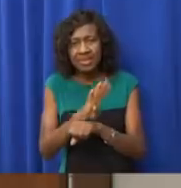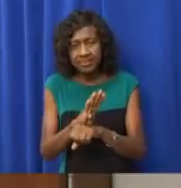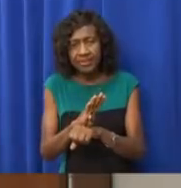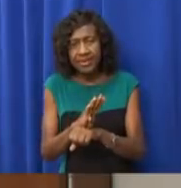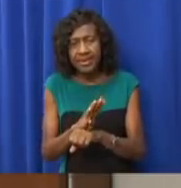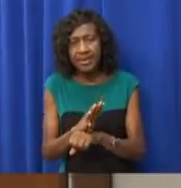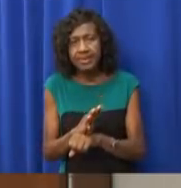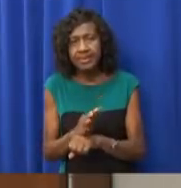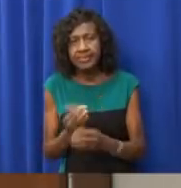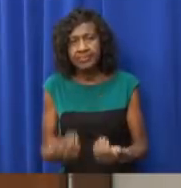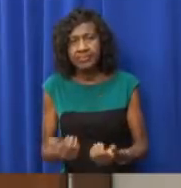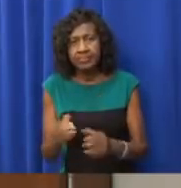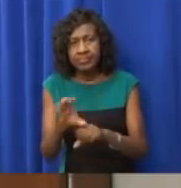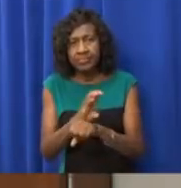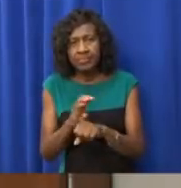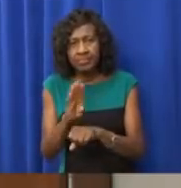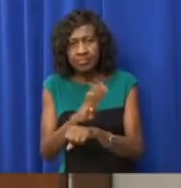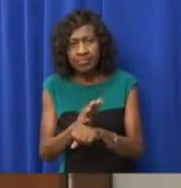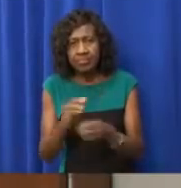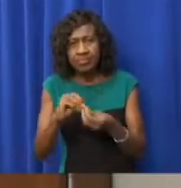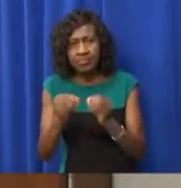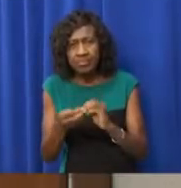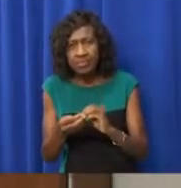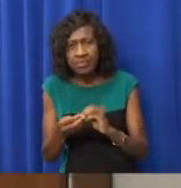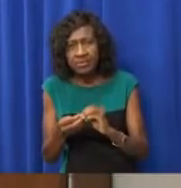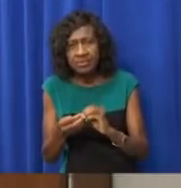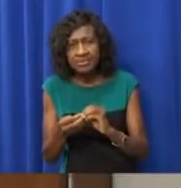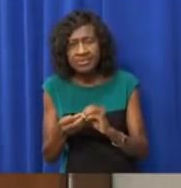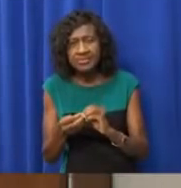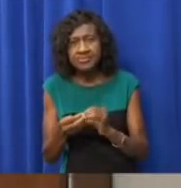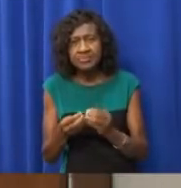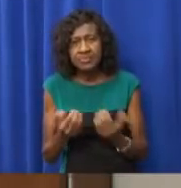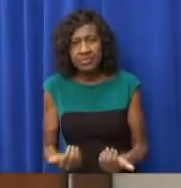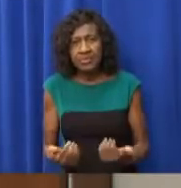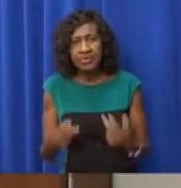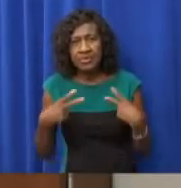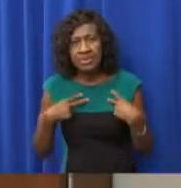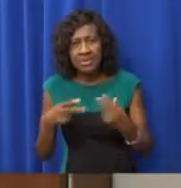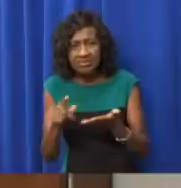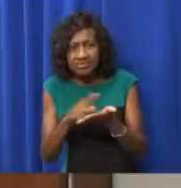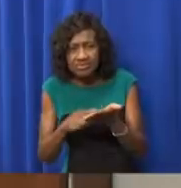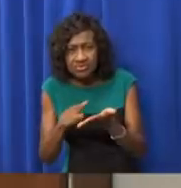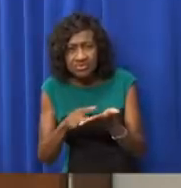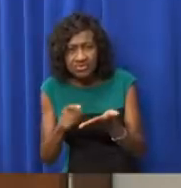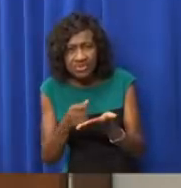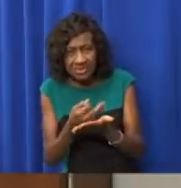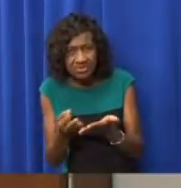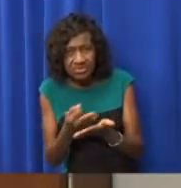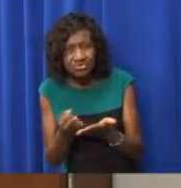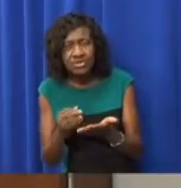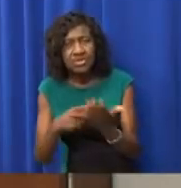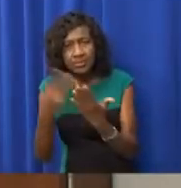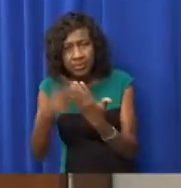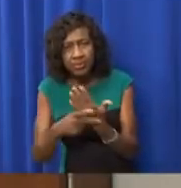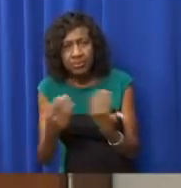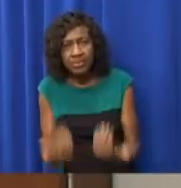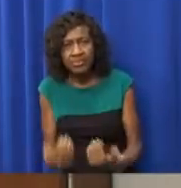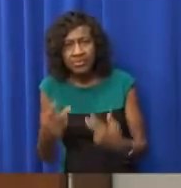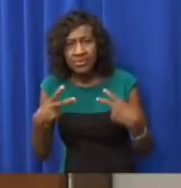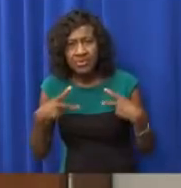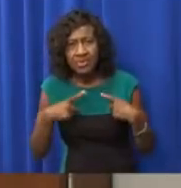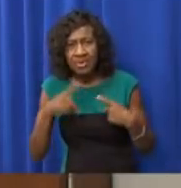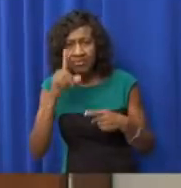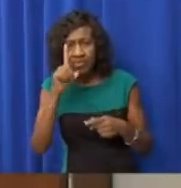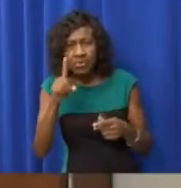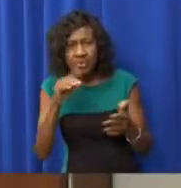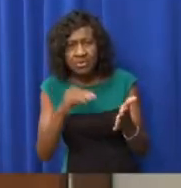Brac figures, there you know they've also been undergoing an enhanced screening program and have now had 1,017